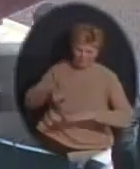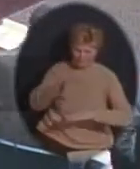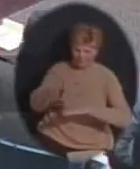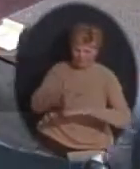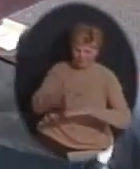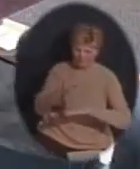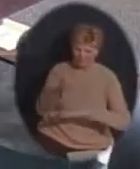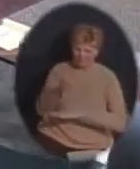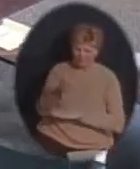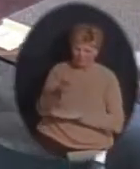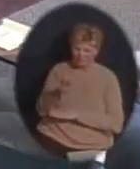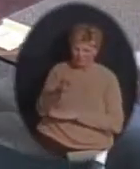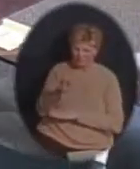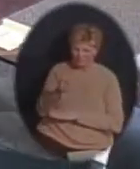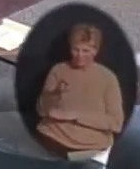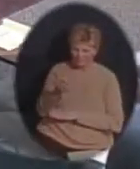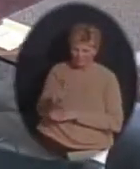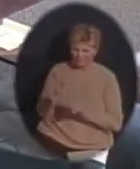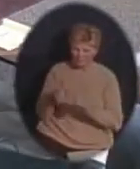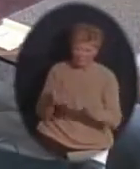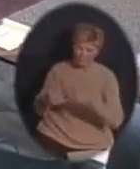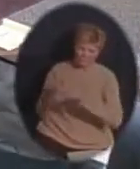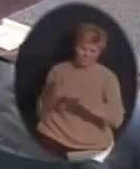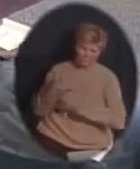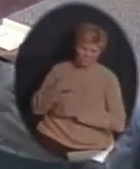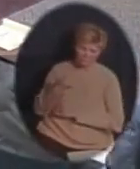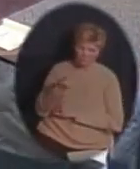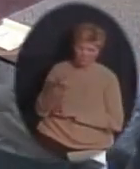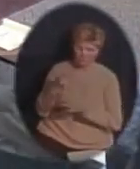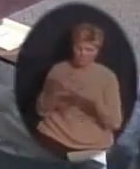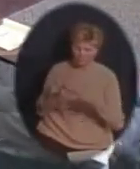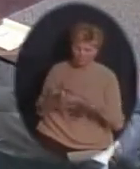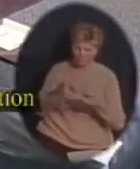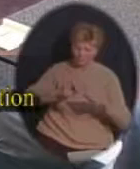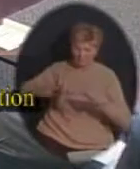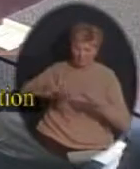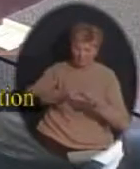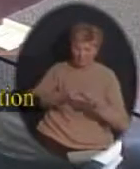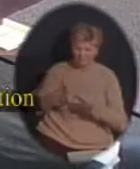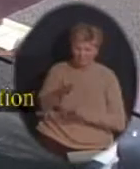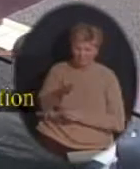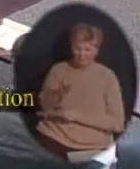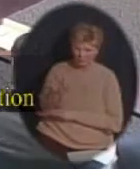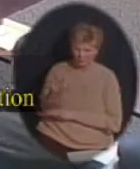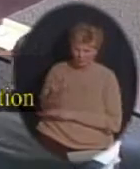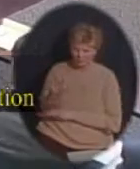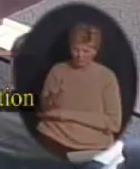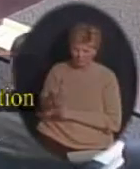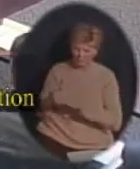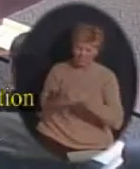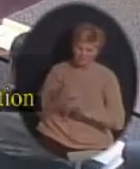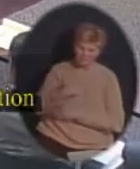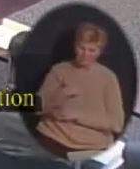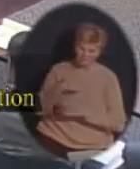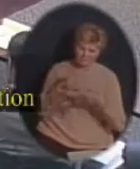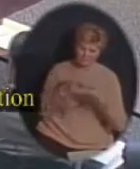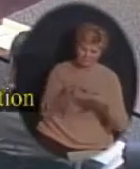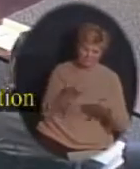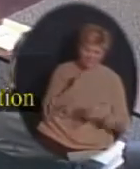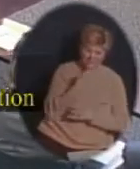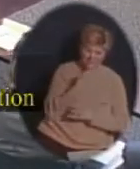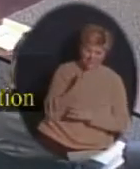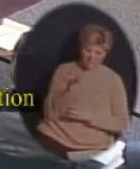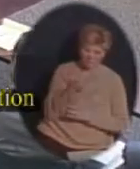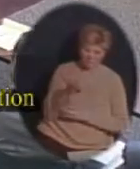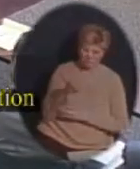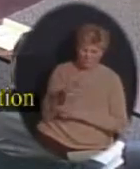To send me a few comments about Brett, which I'd like to share with you. Brett is a top student at East who not only